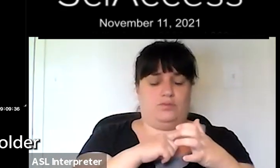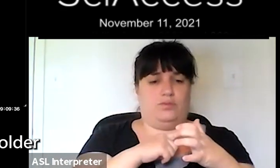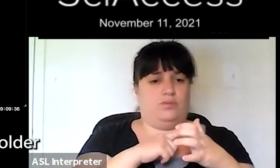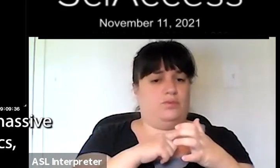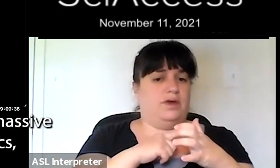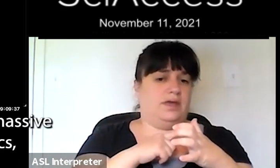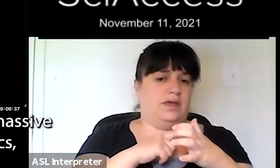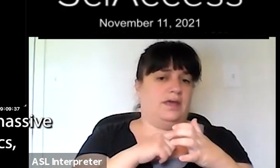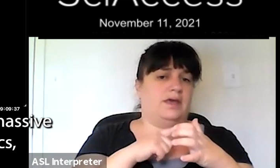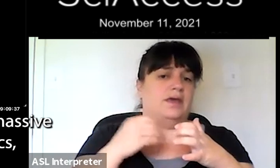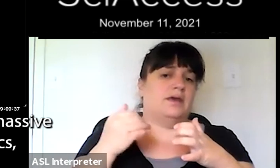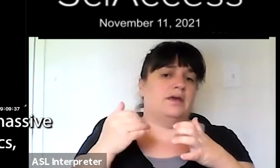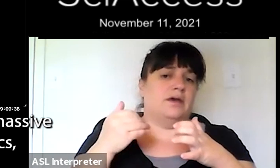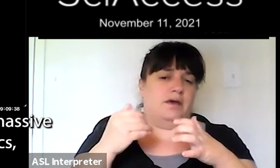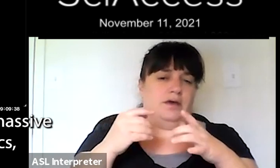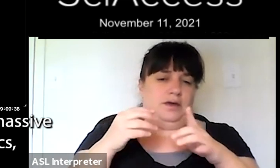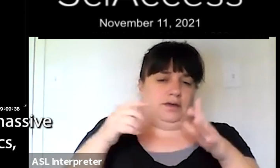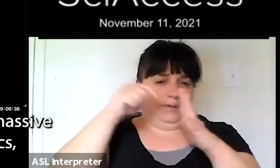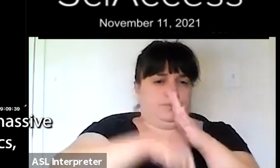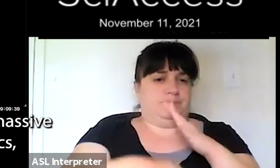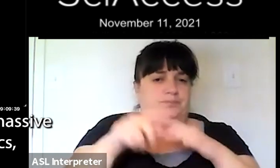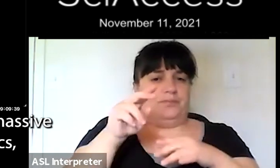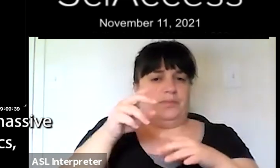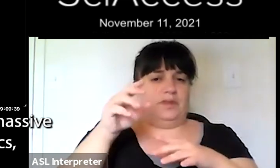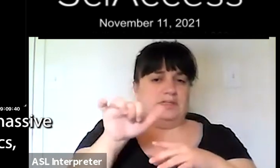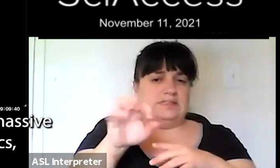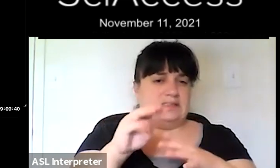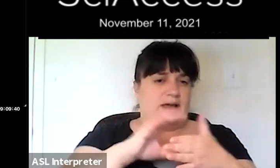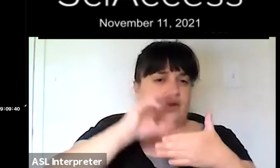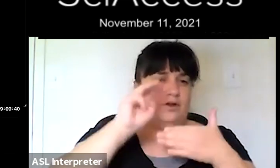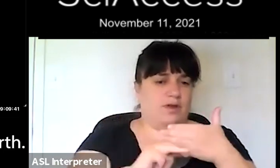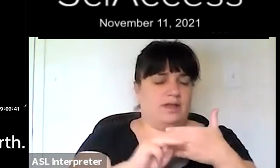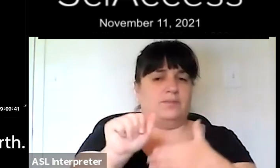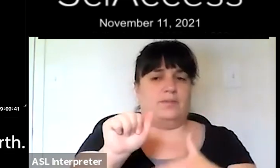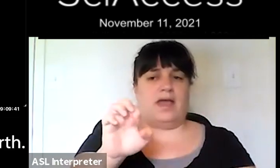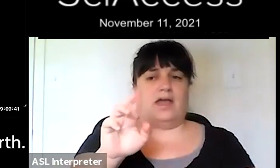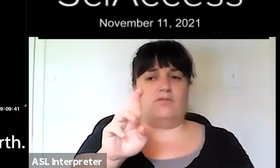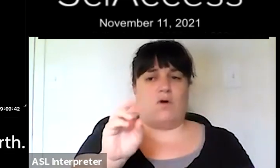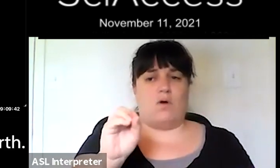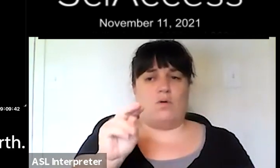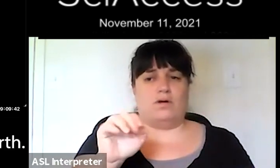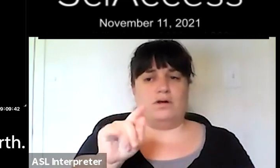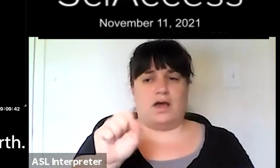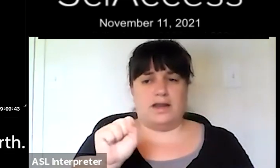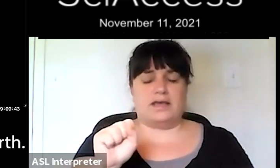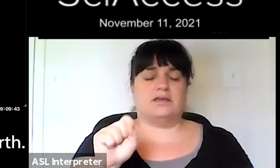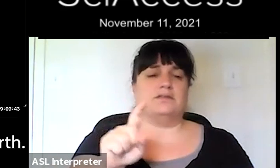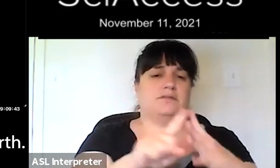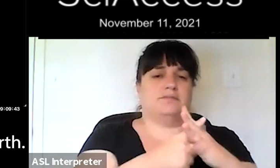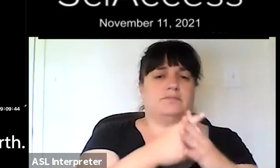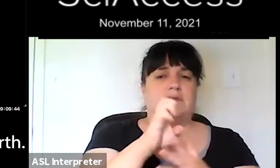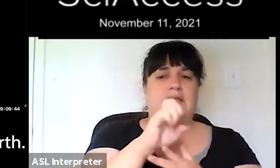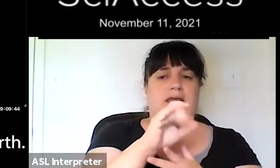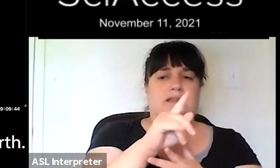much older STEM curricula that related to NASA content, such as aeronautics, early eclipse things,